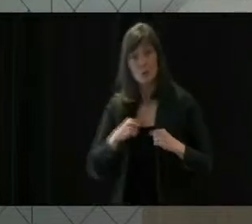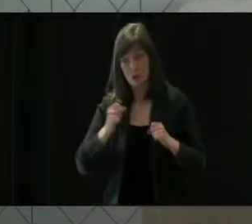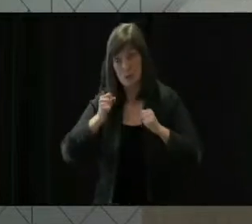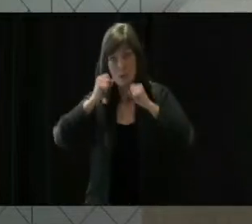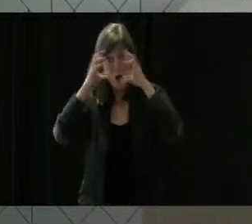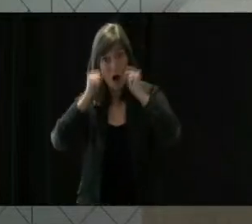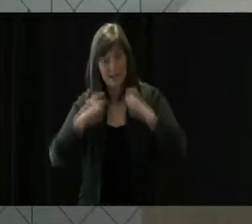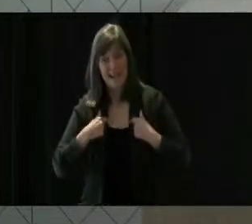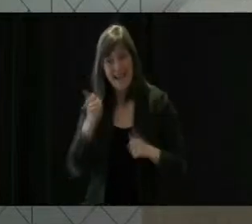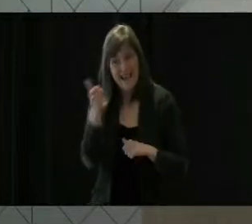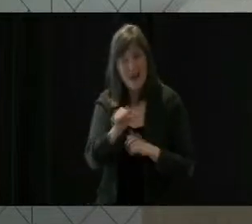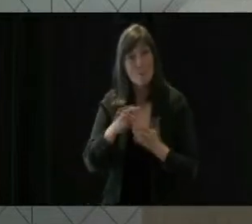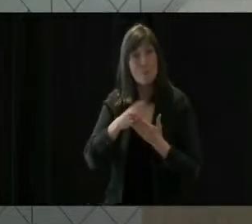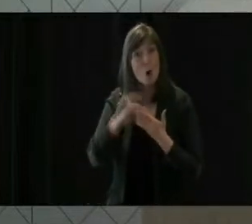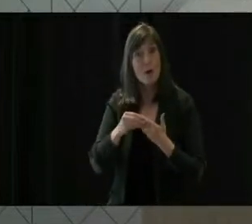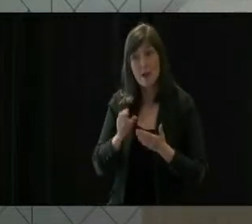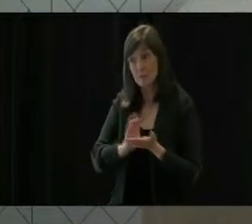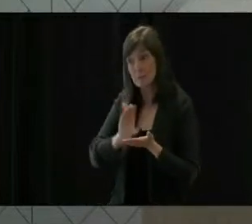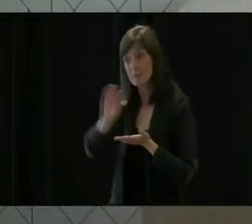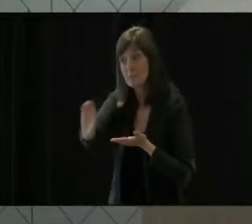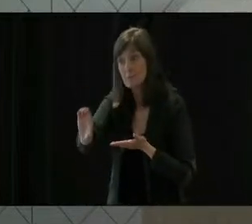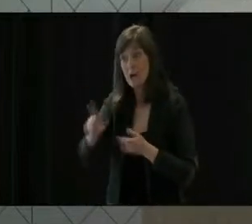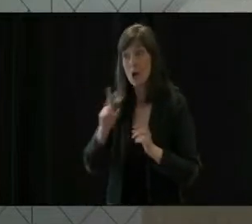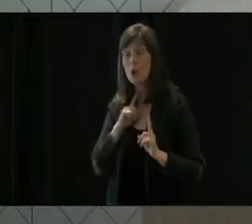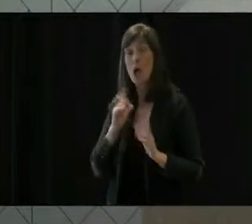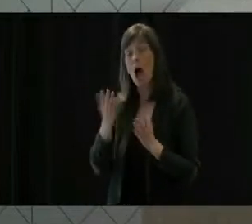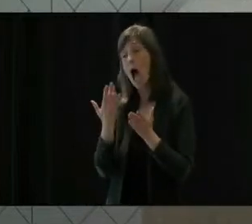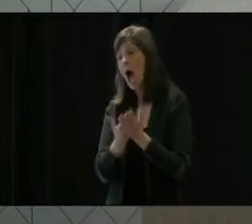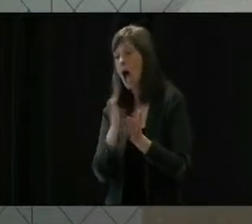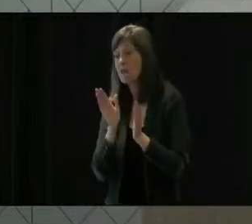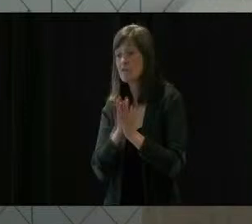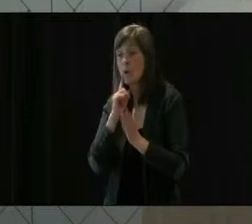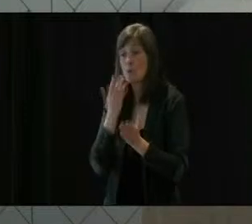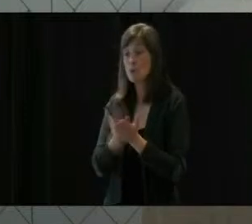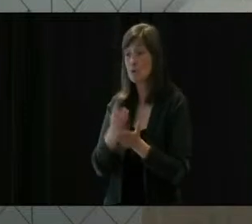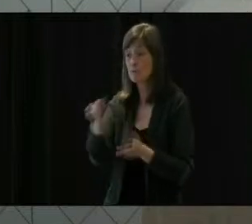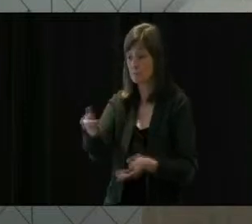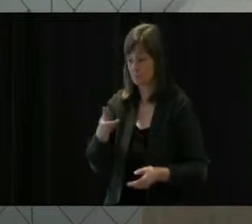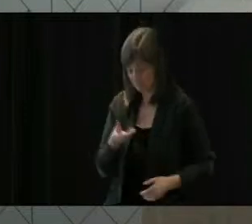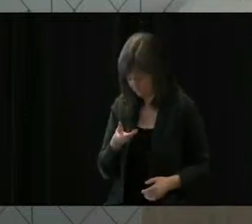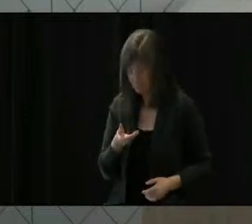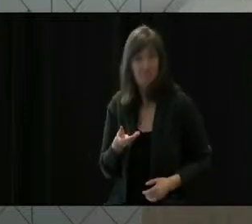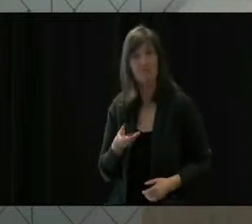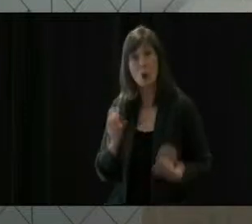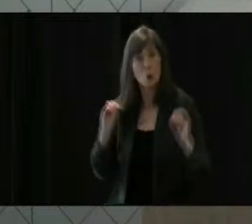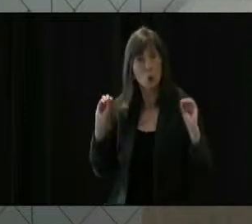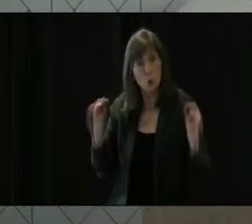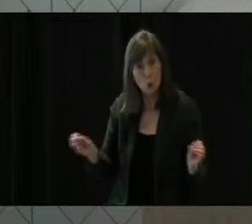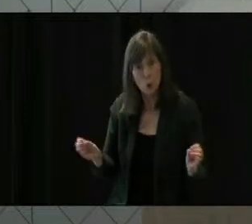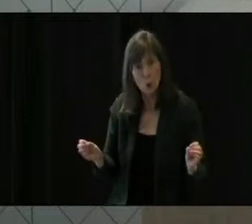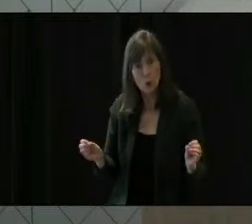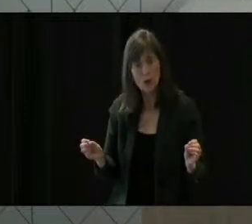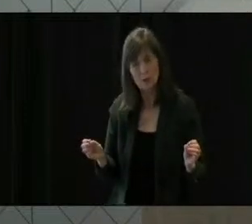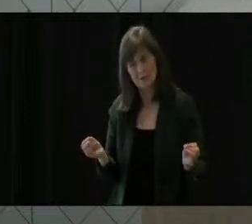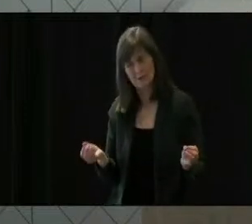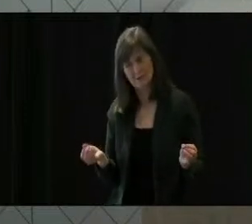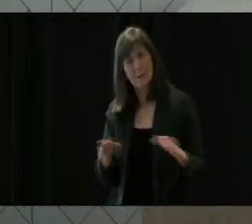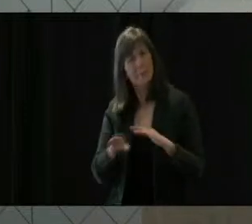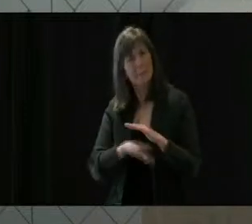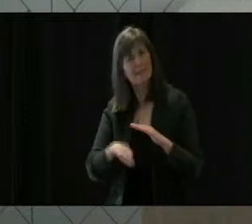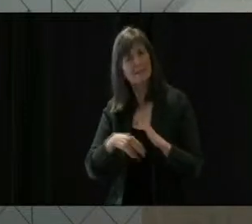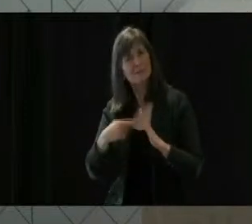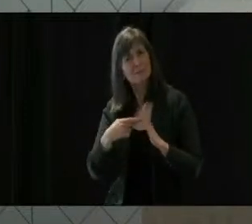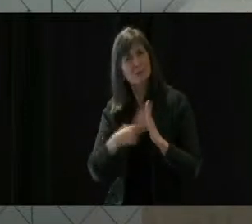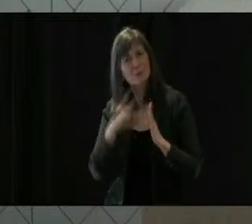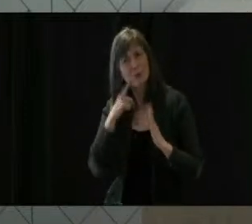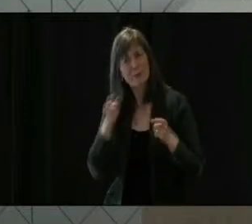our programs. We just keep adding to it. And those are just, ordinary principles of management.